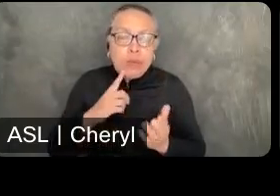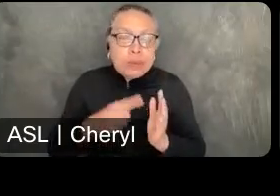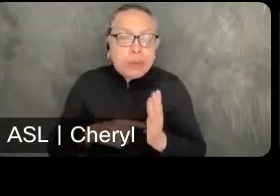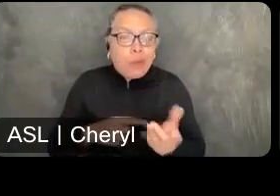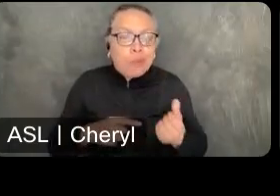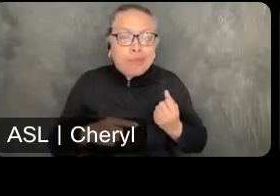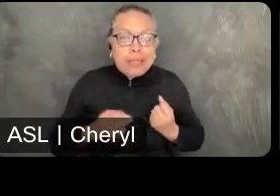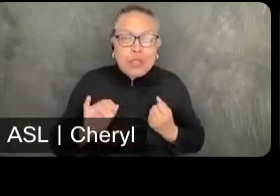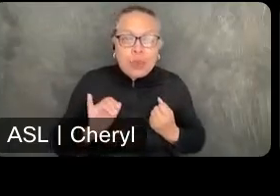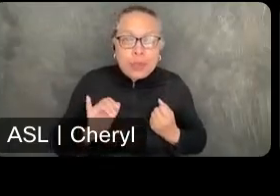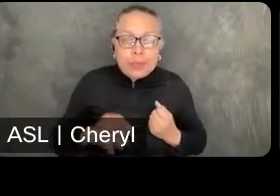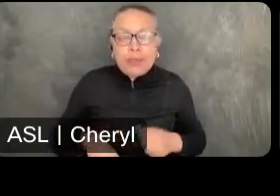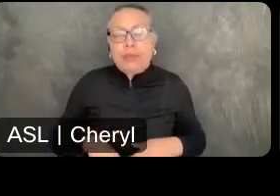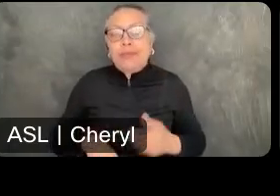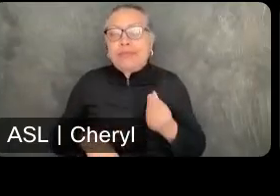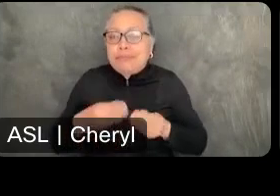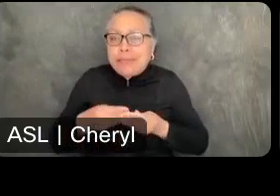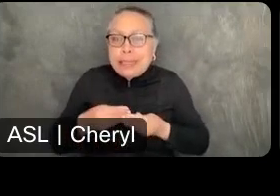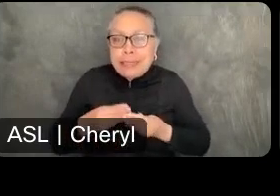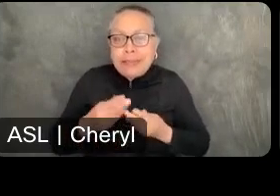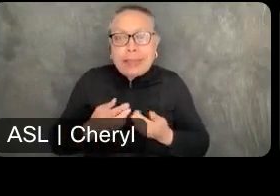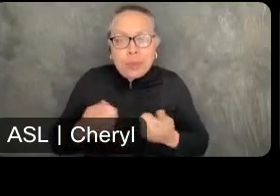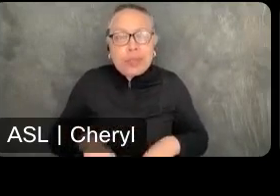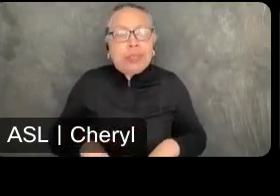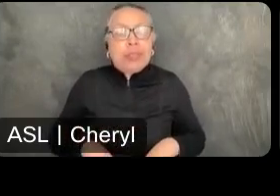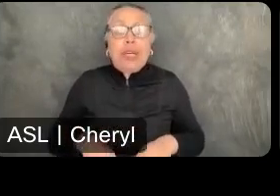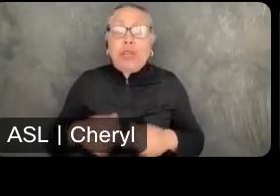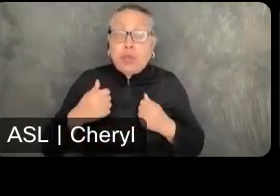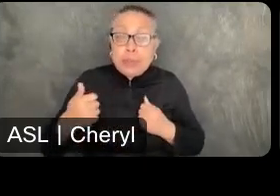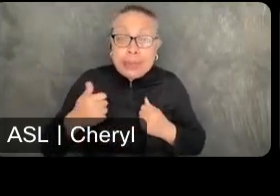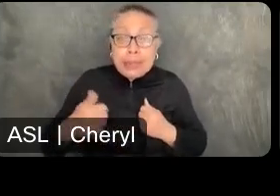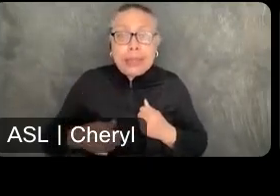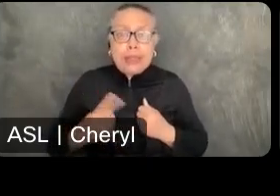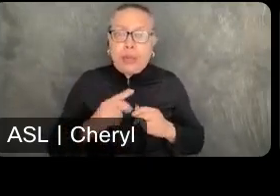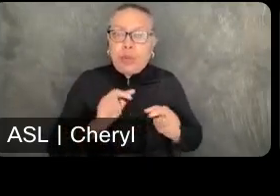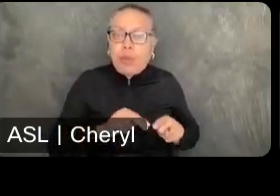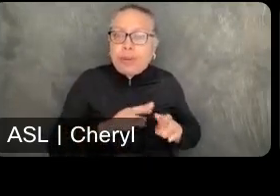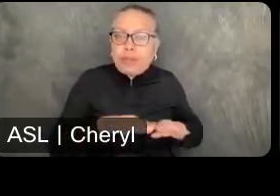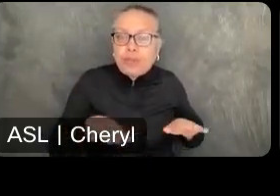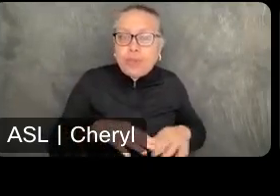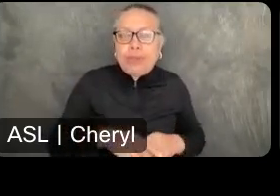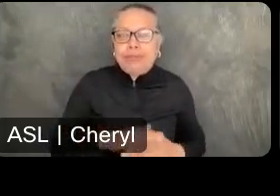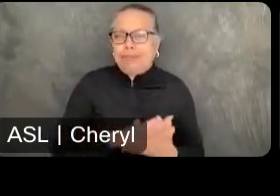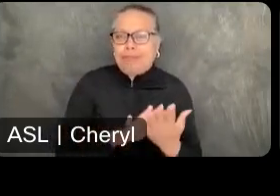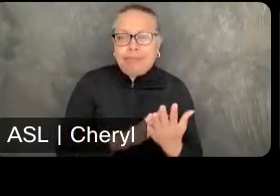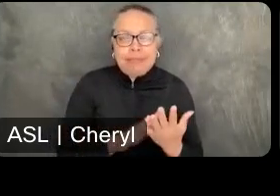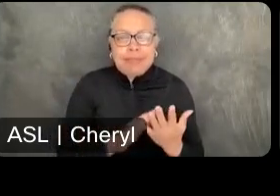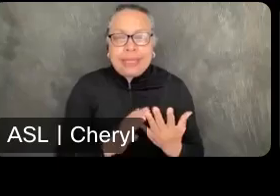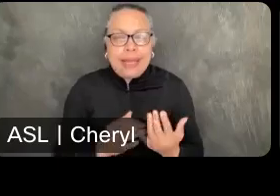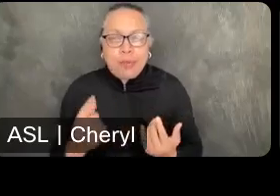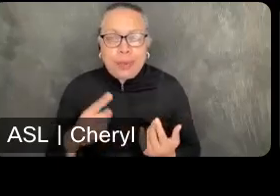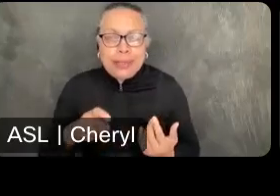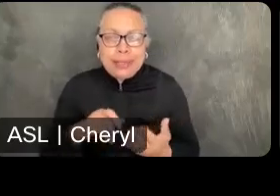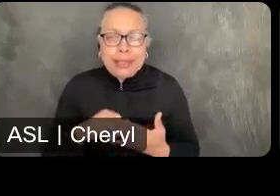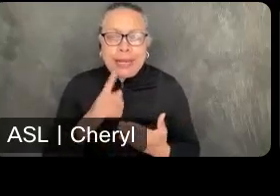financial resources, transportation, childcare, really anything that anyone needs in order to be able to